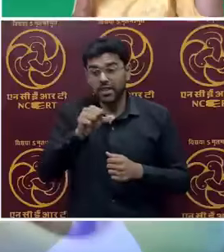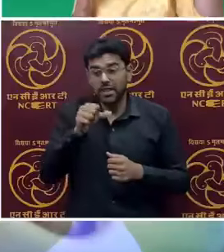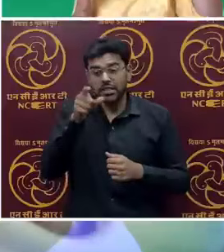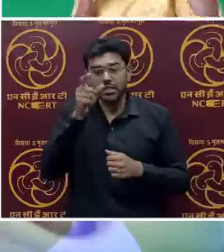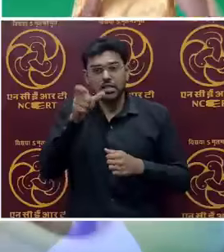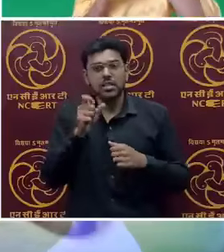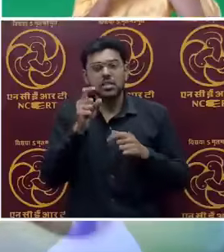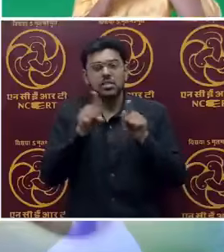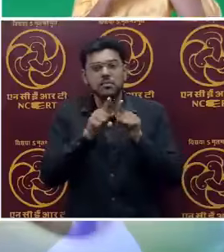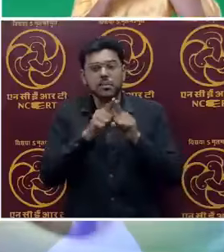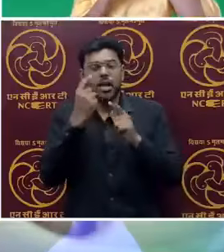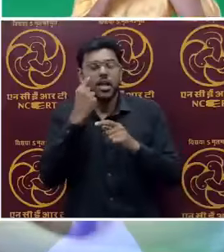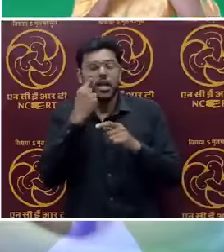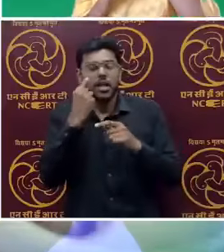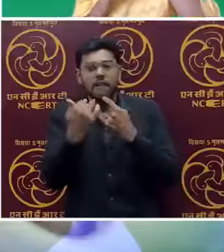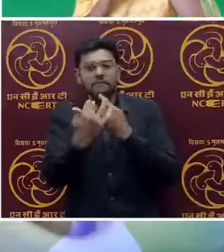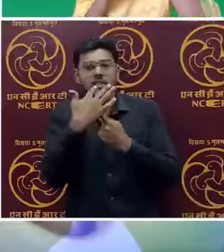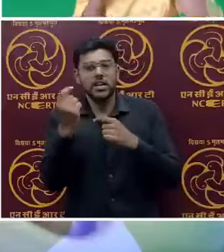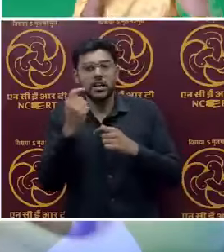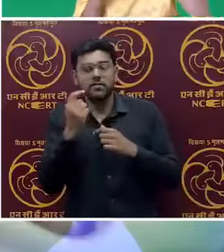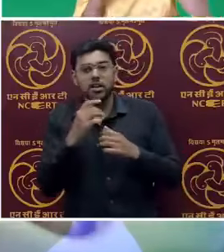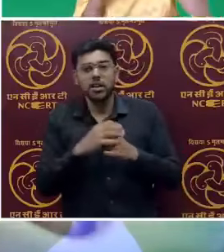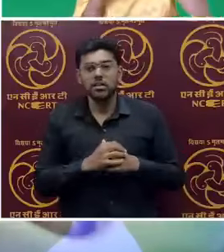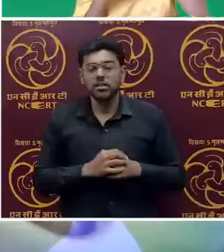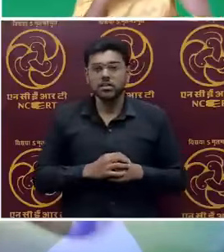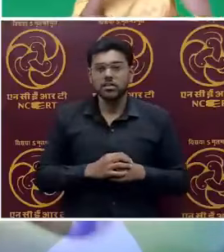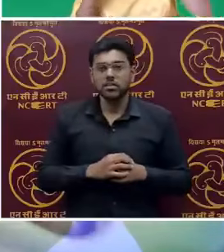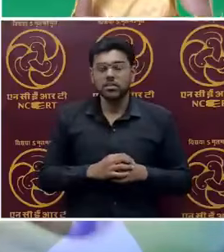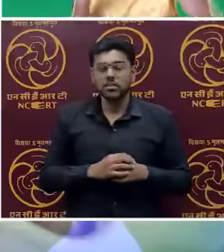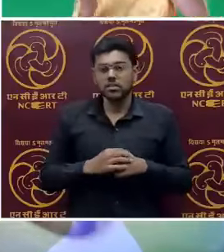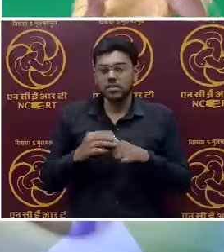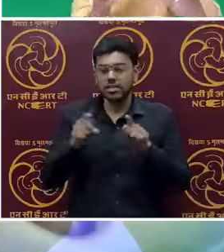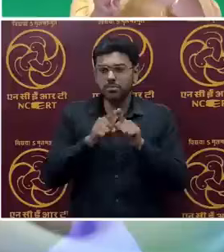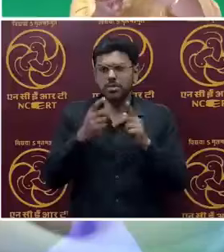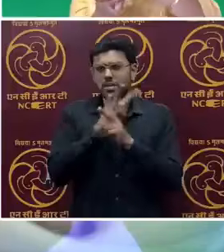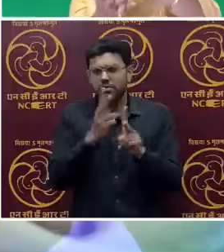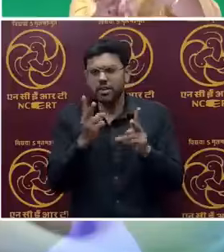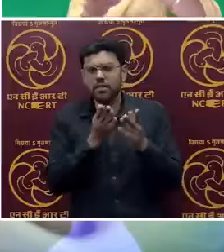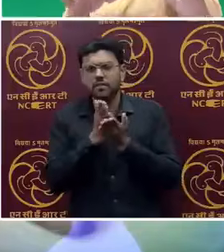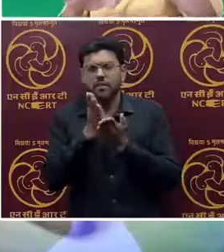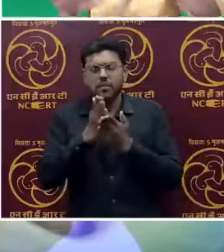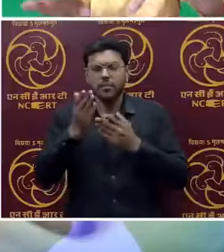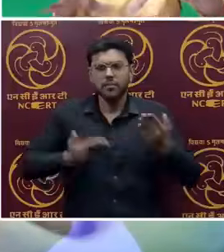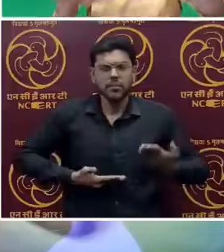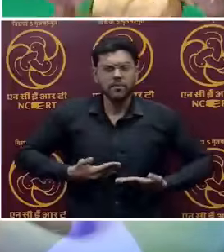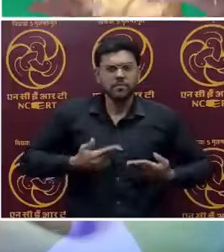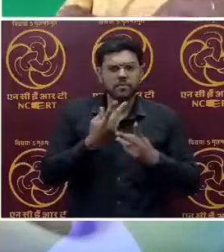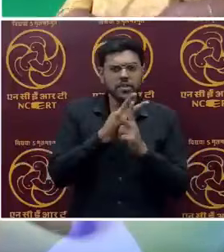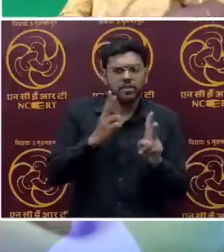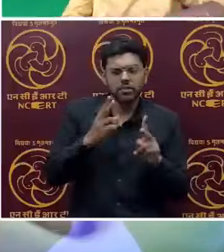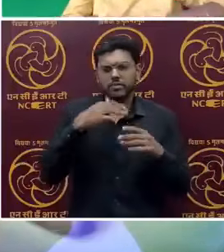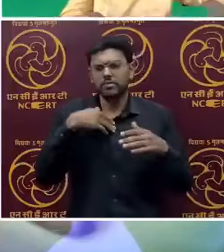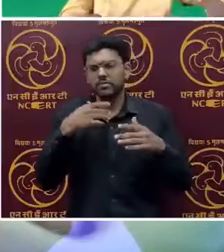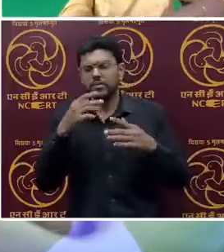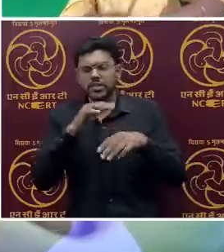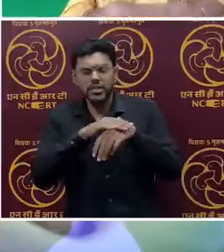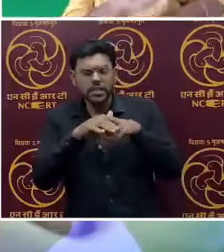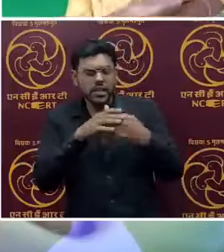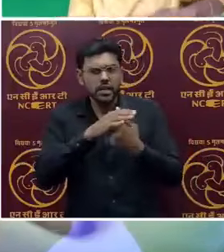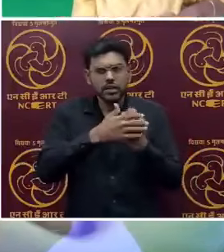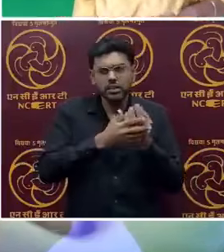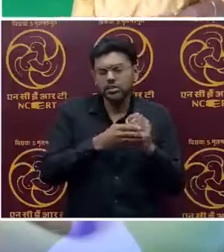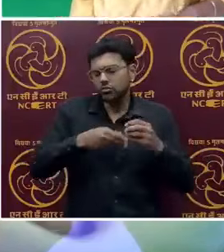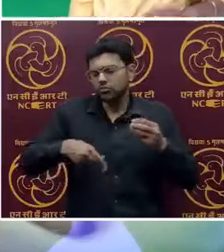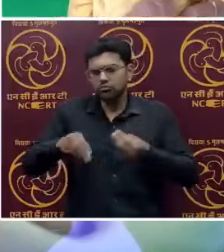sense organ which is affected, and they have a certain way of behaving. You can make out they will touch and